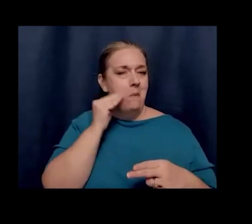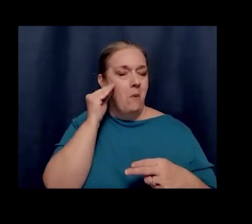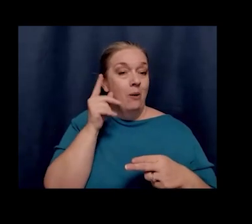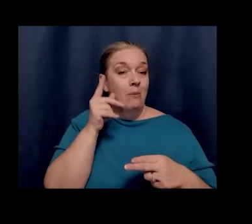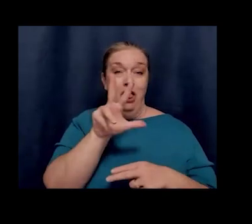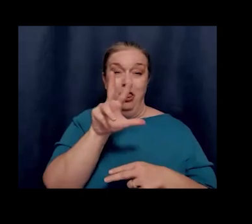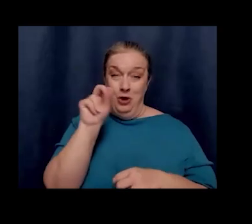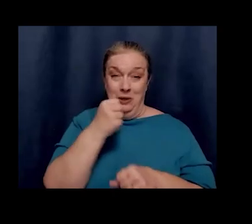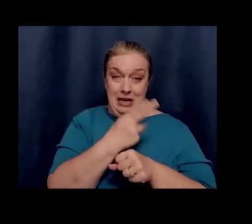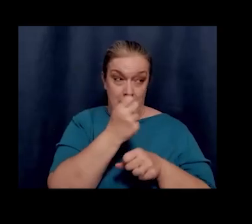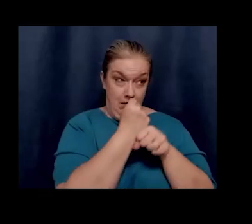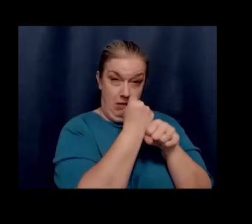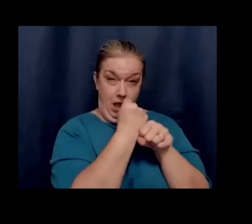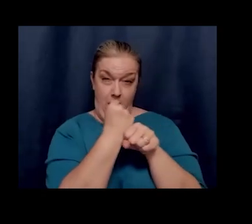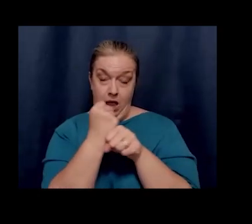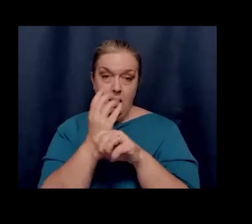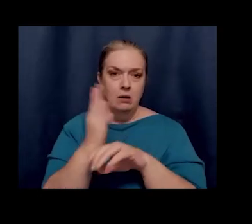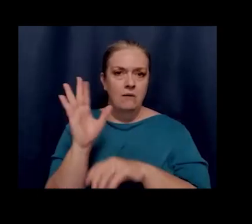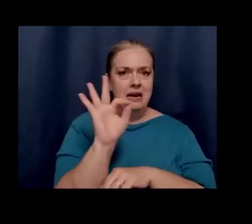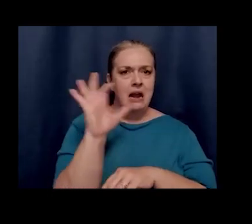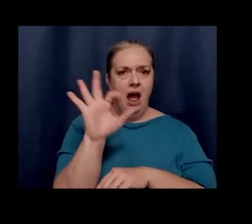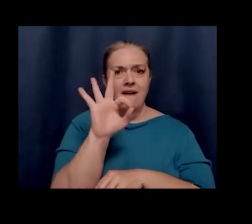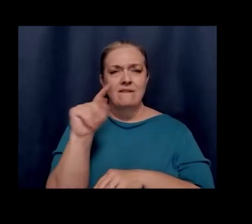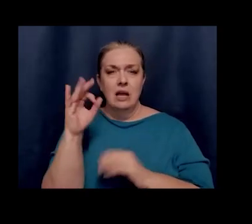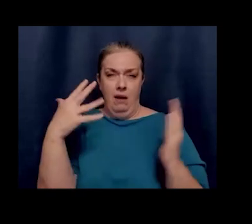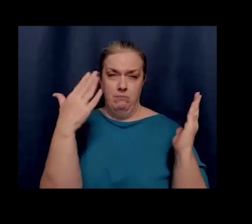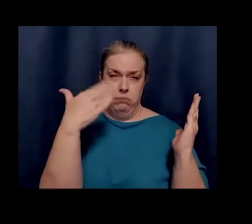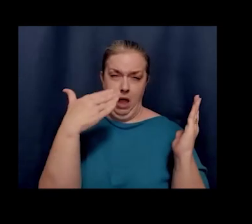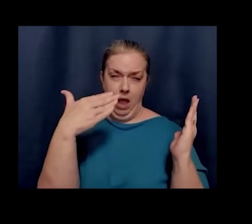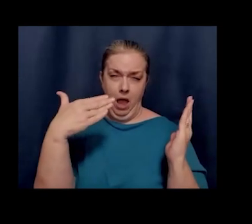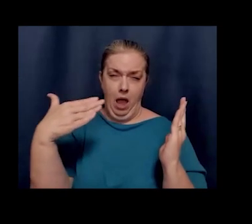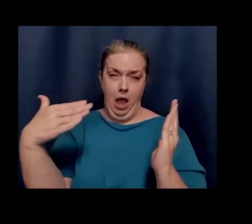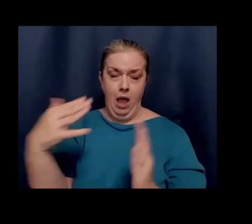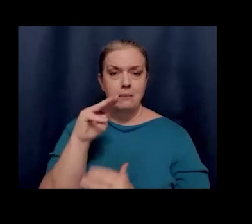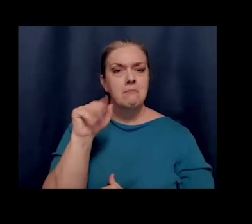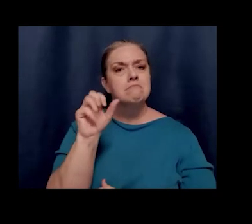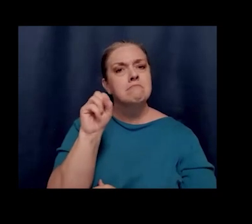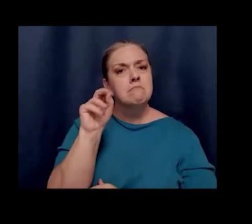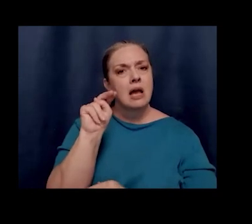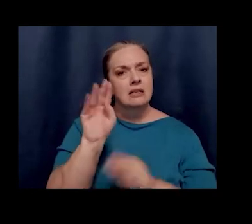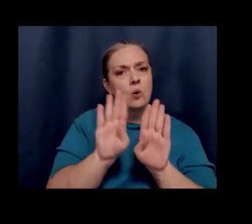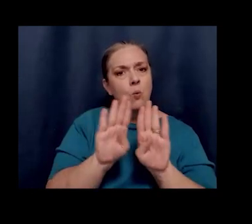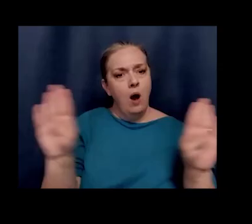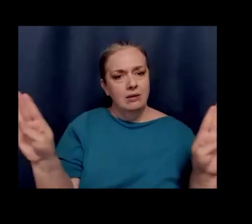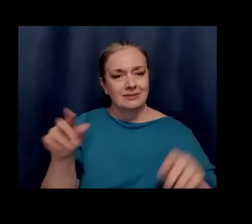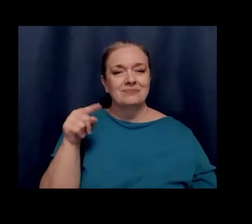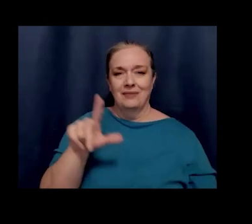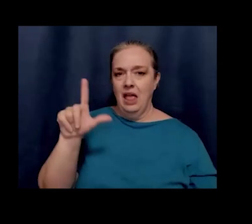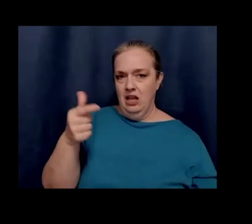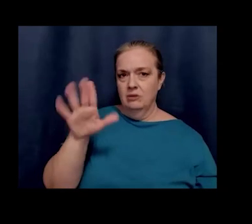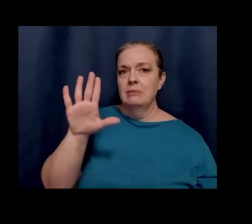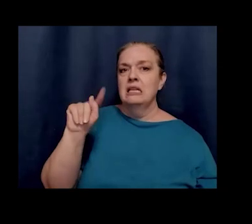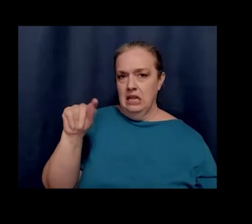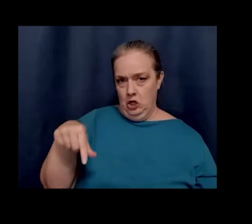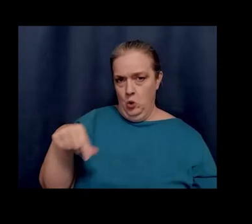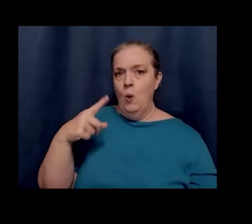years, with more than 900 feet of elaborately painted masonry walls. Here, this LGBTQ+